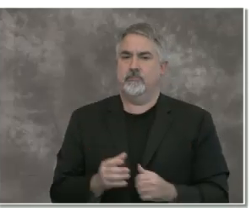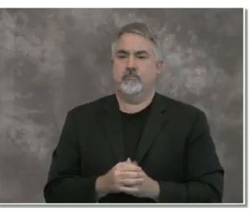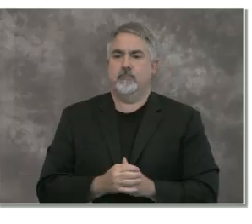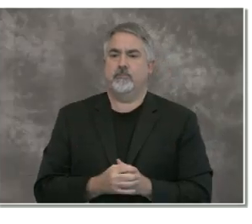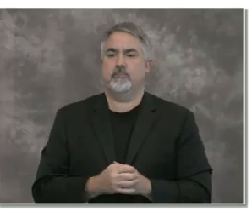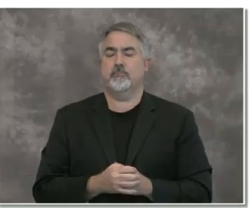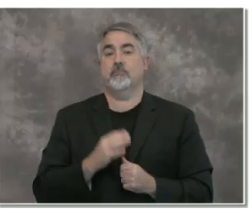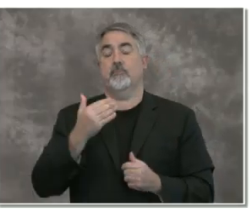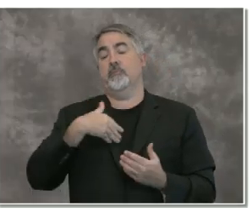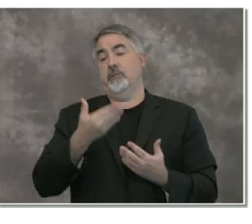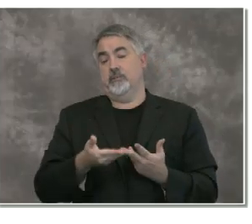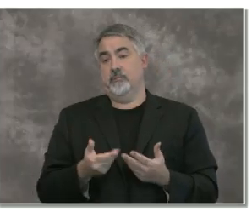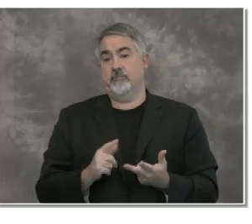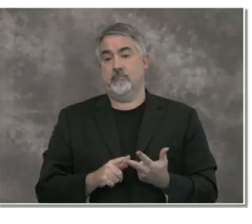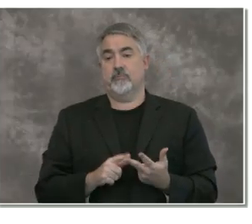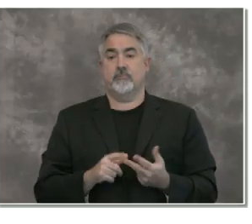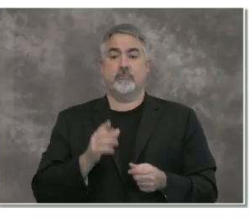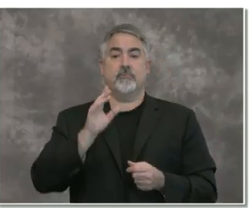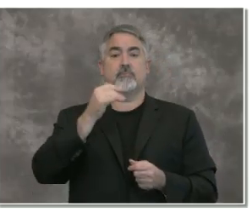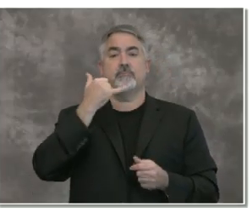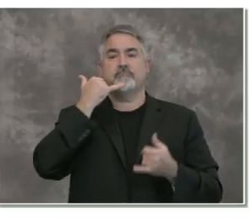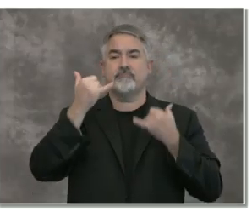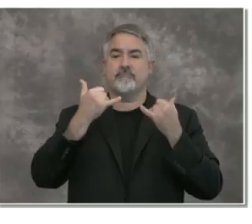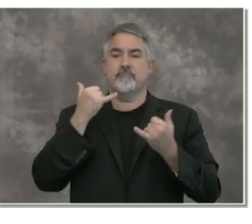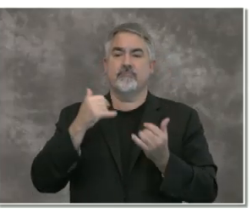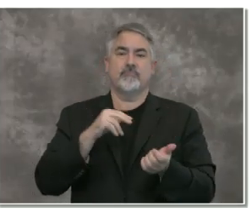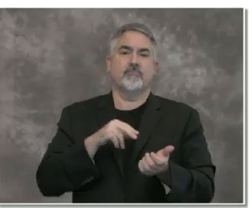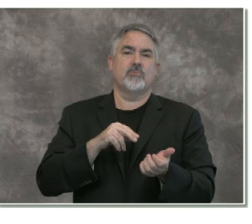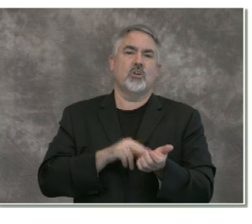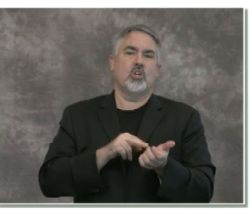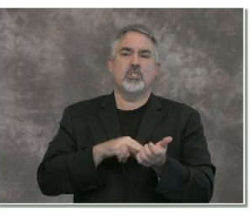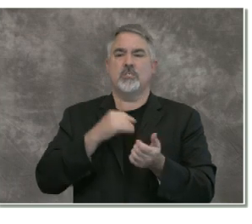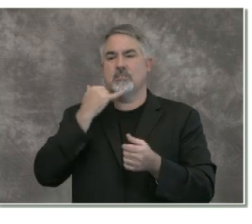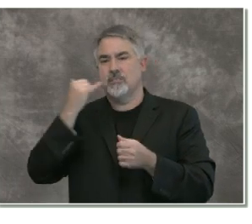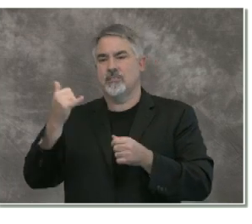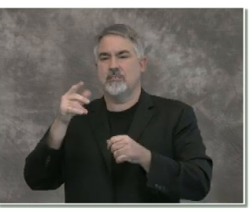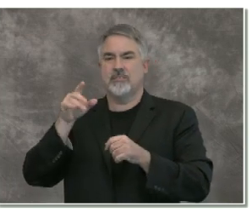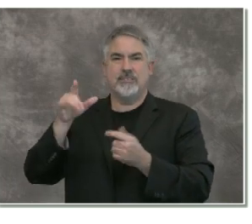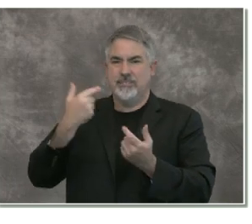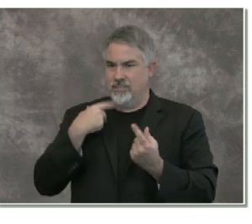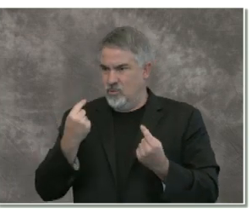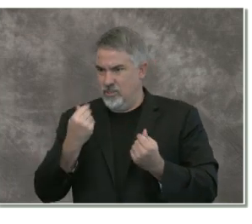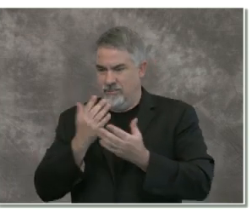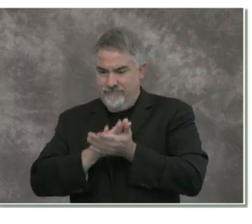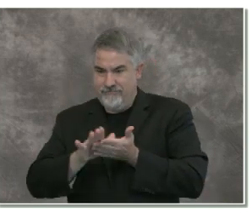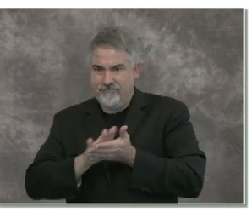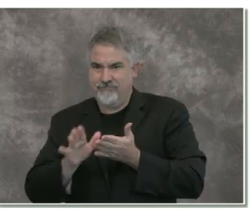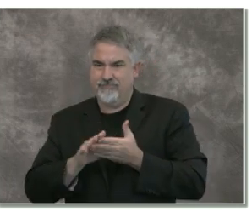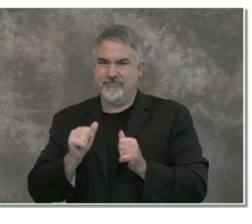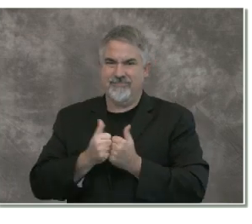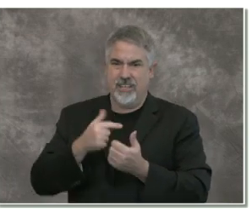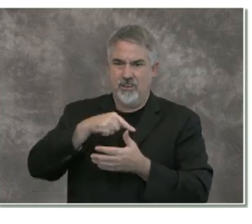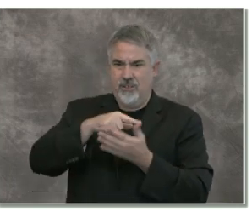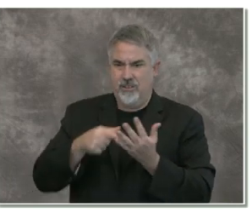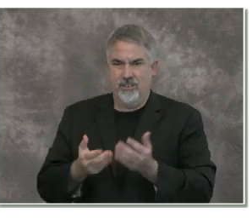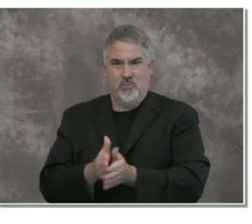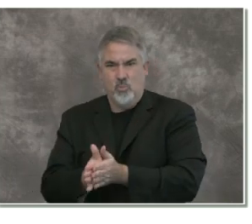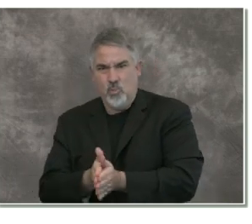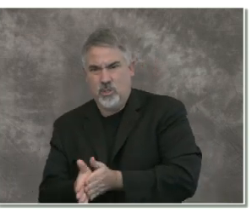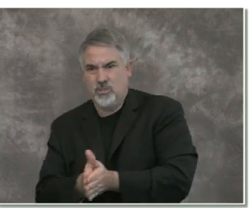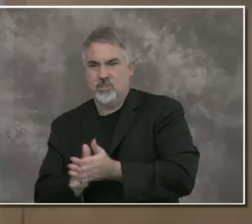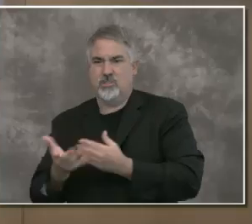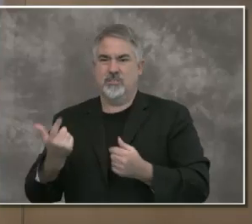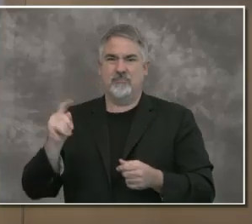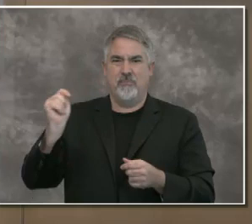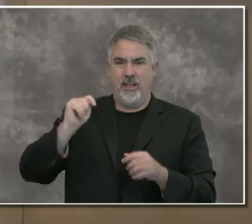calls, 211 calls, epi calls, hygiene kits, hand washing stations, and toilets distributed remain static, and they will remain static